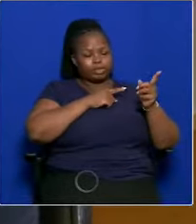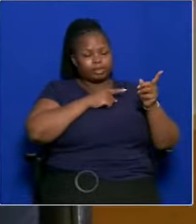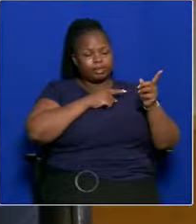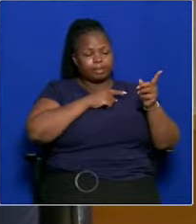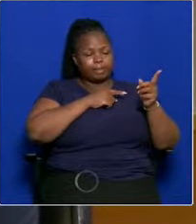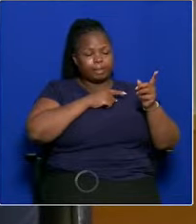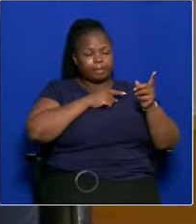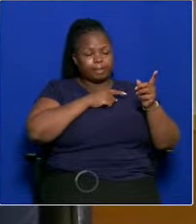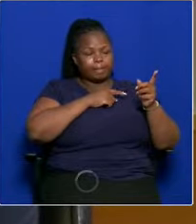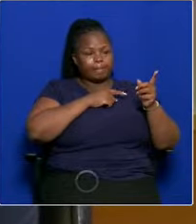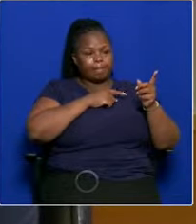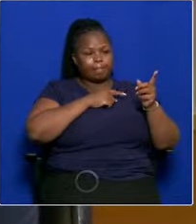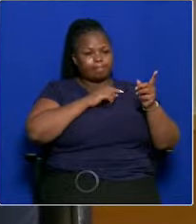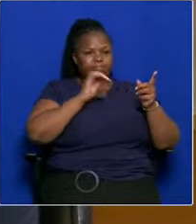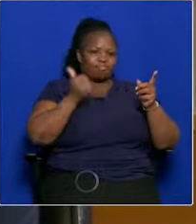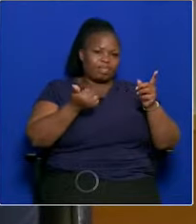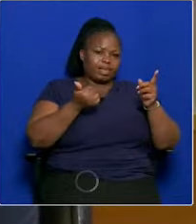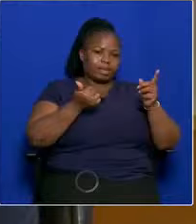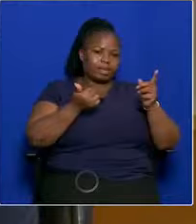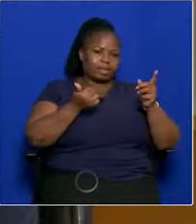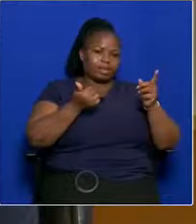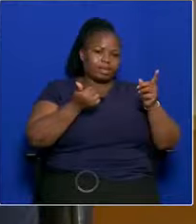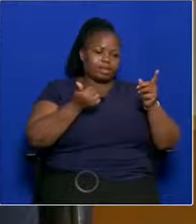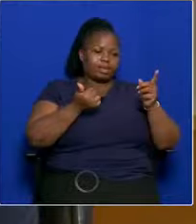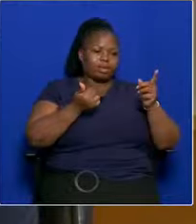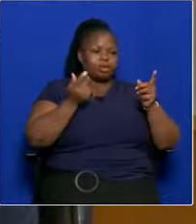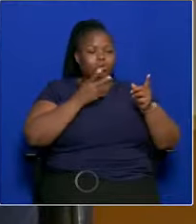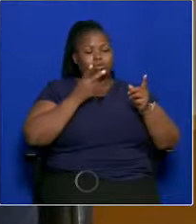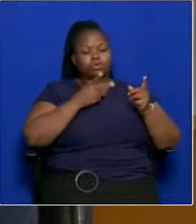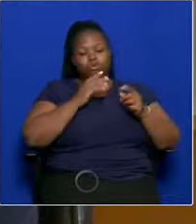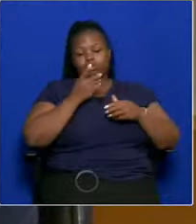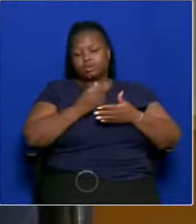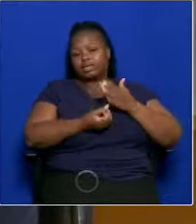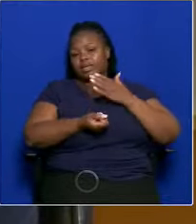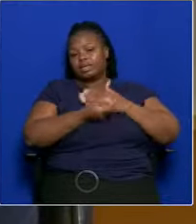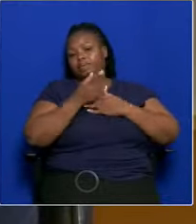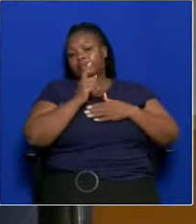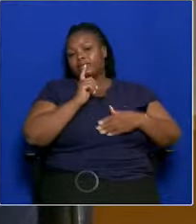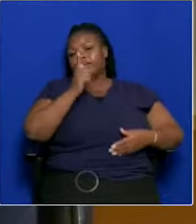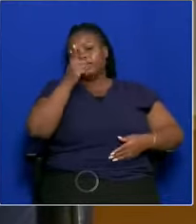and it even resulted in the death of